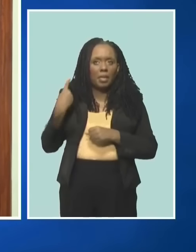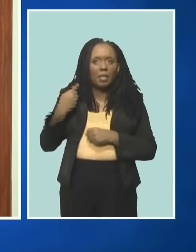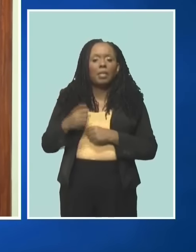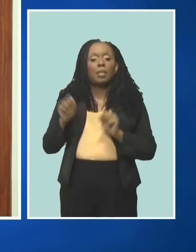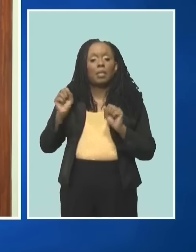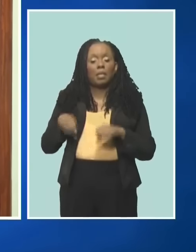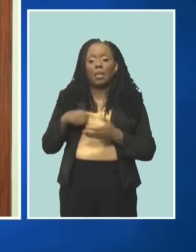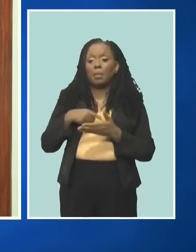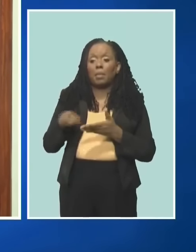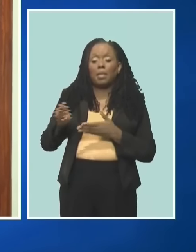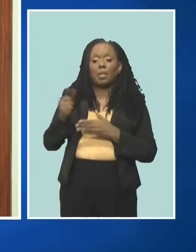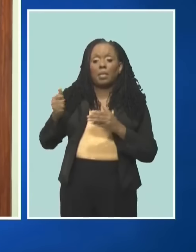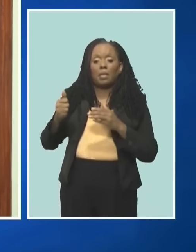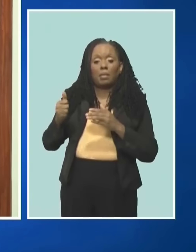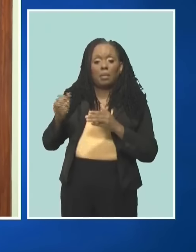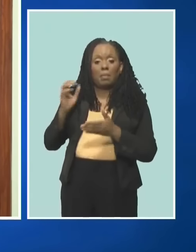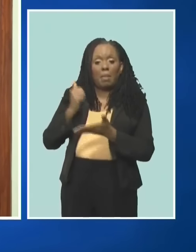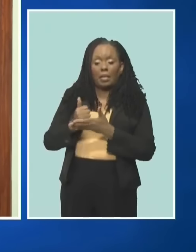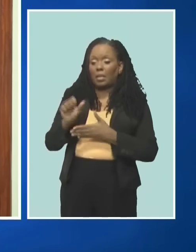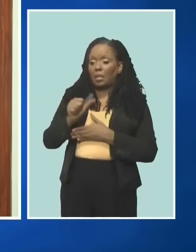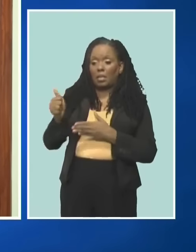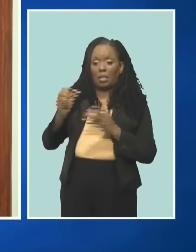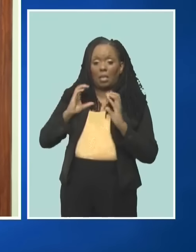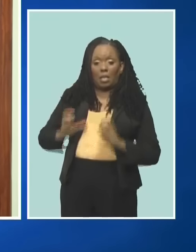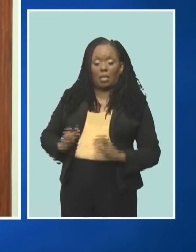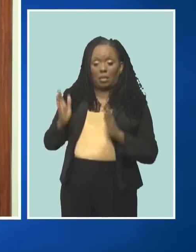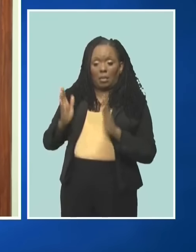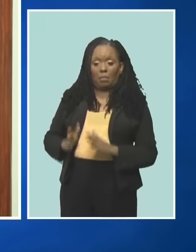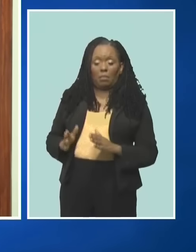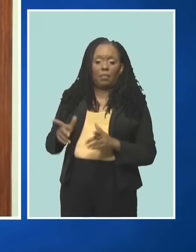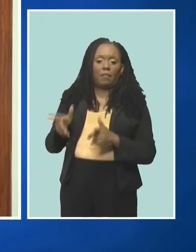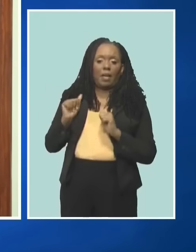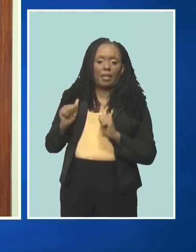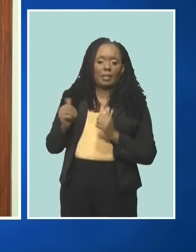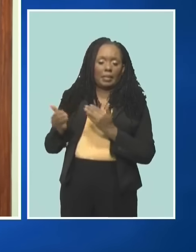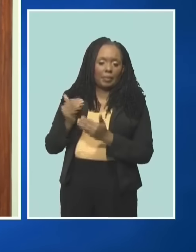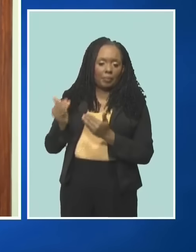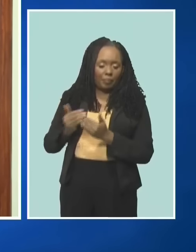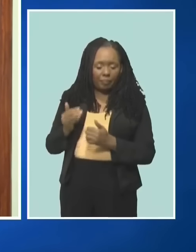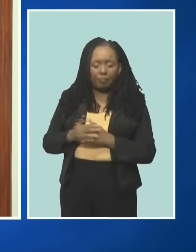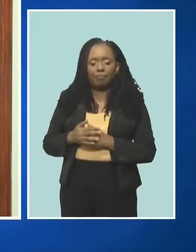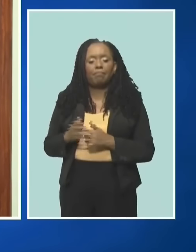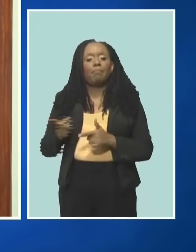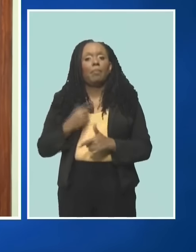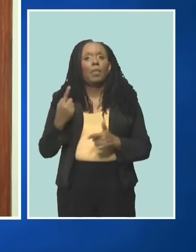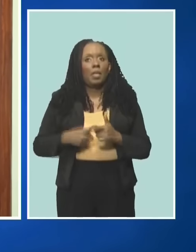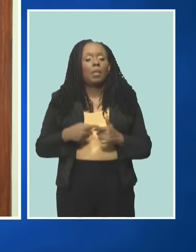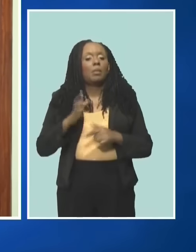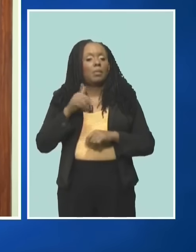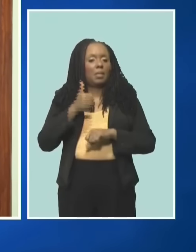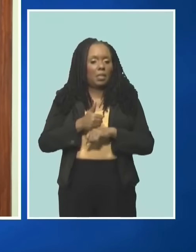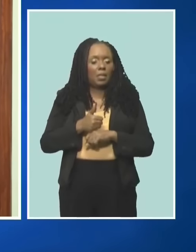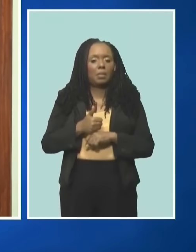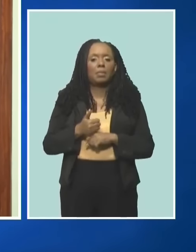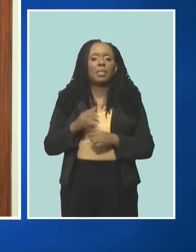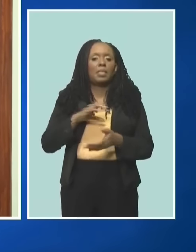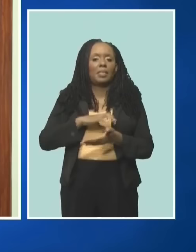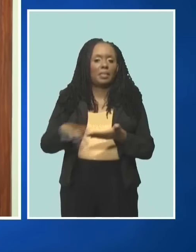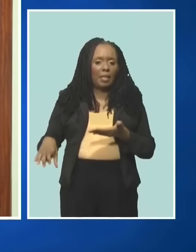customer immediately. The second part to that was the digital check exchange project, which recently just launched. But